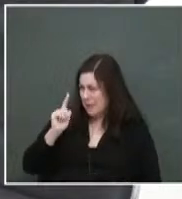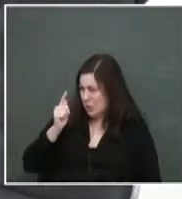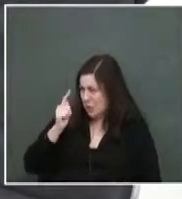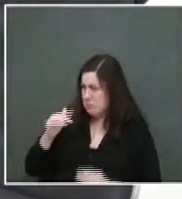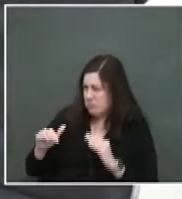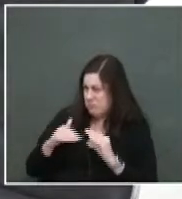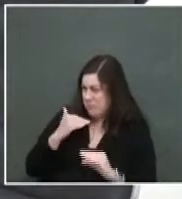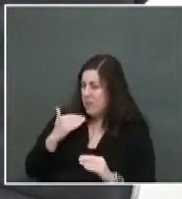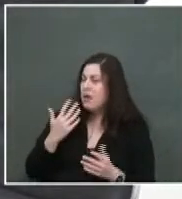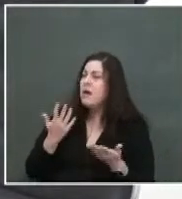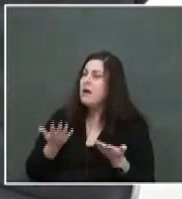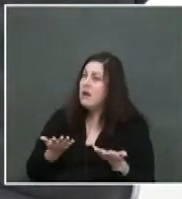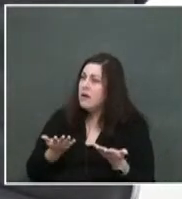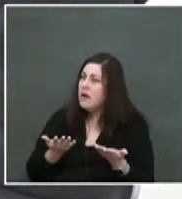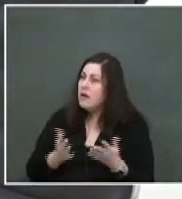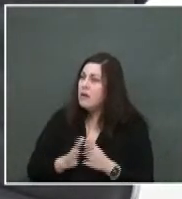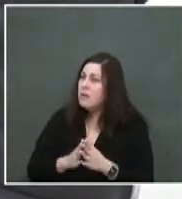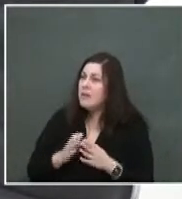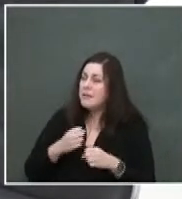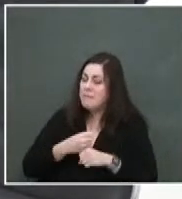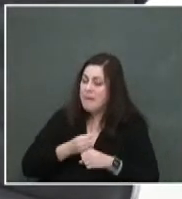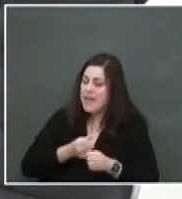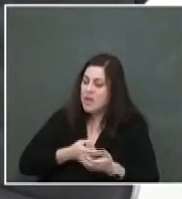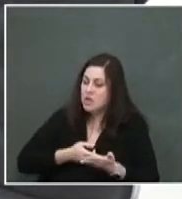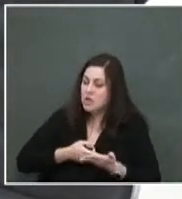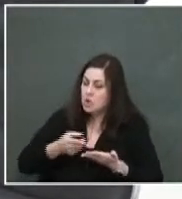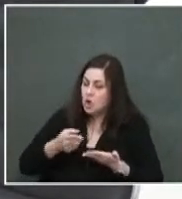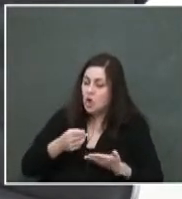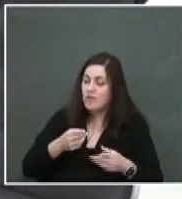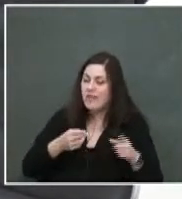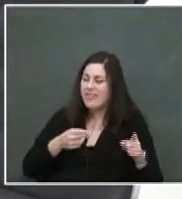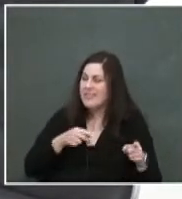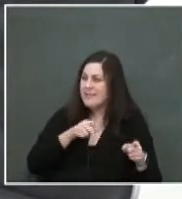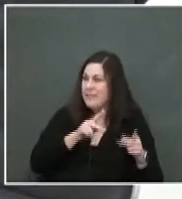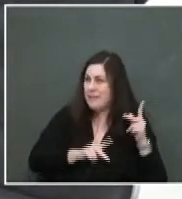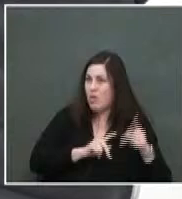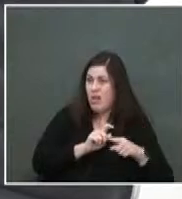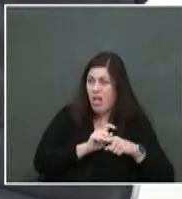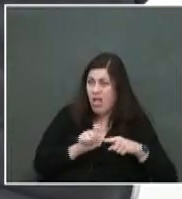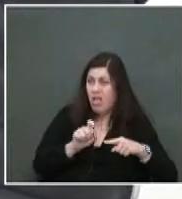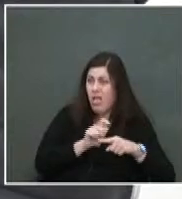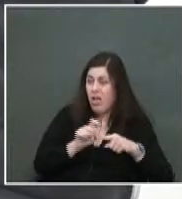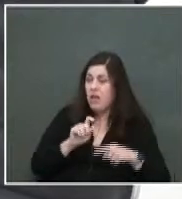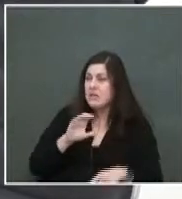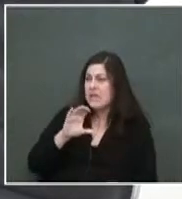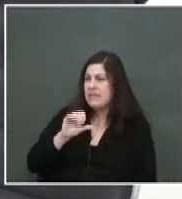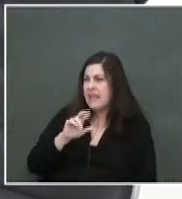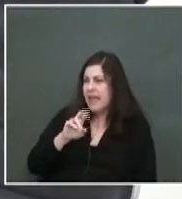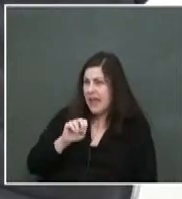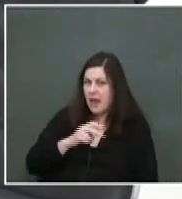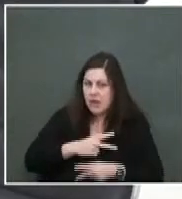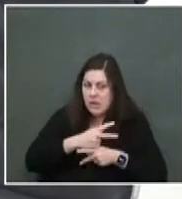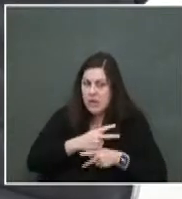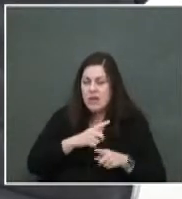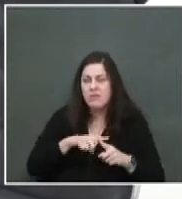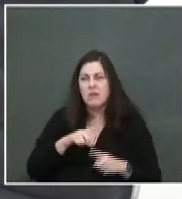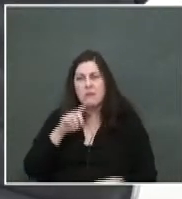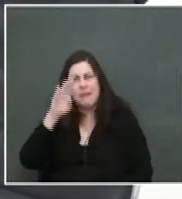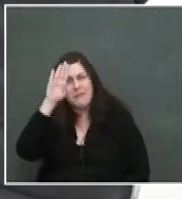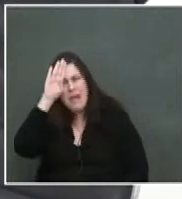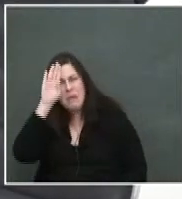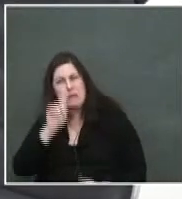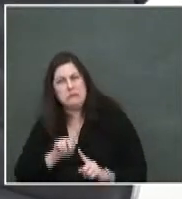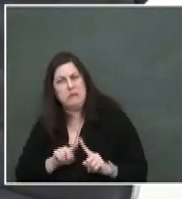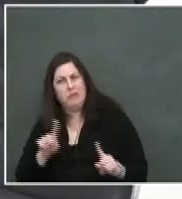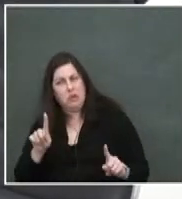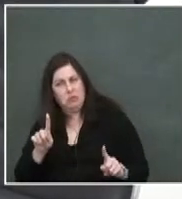understand it. And again, we want to make sure they're given the care that they need, but also to not necessarily tying up critical resources if